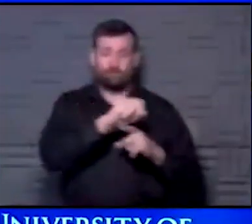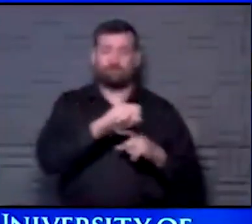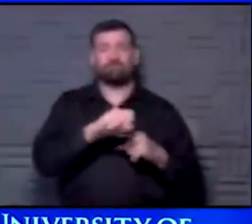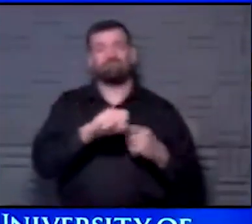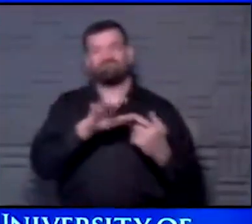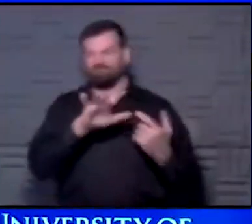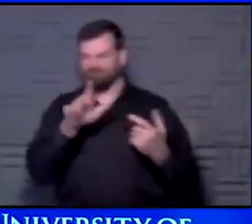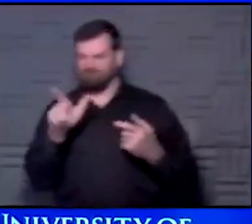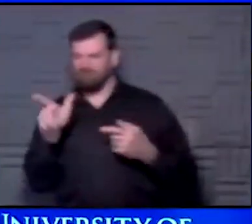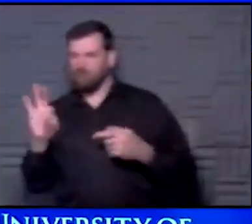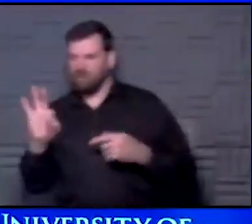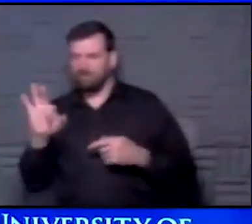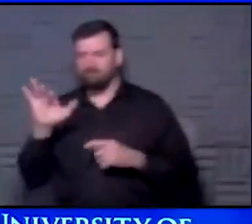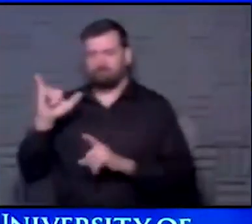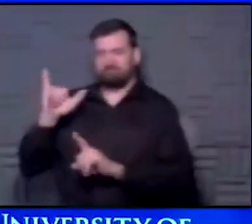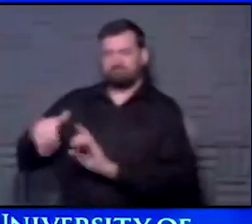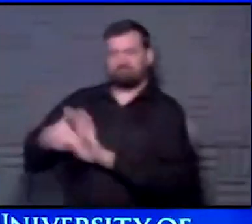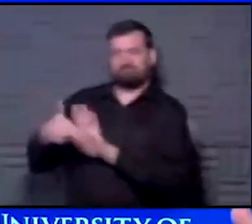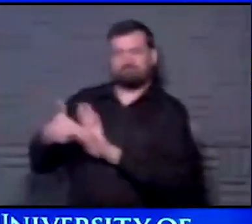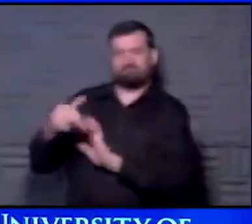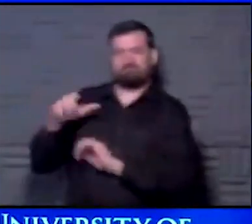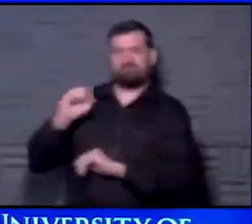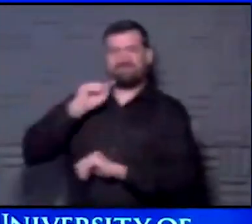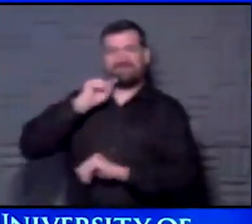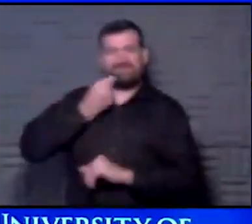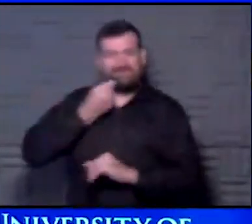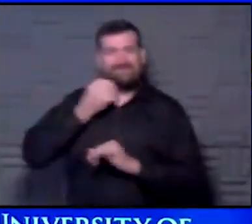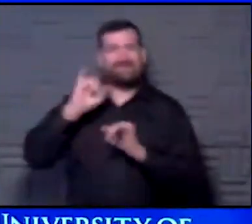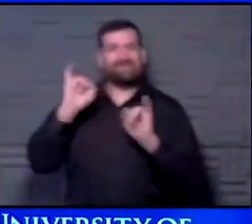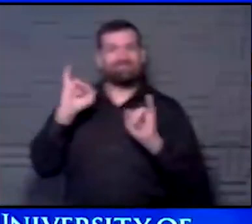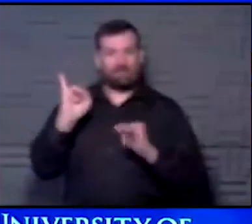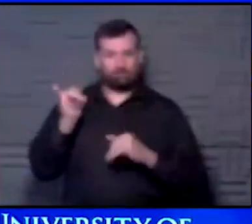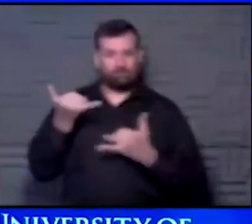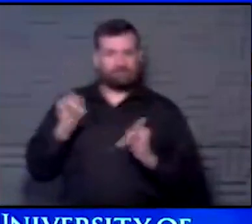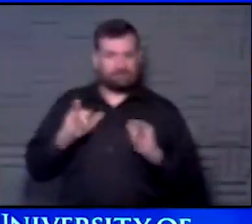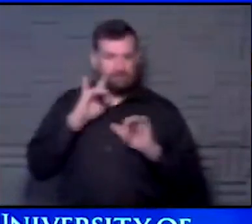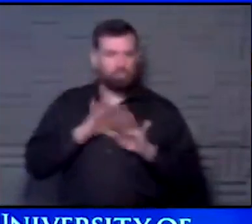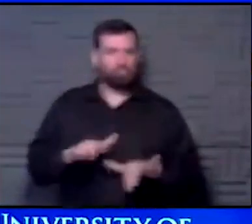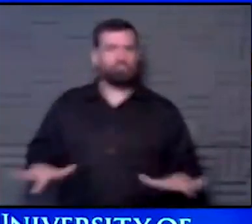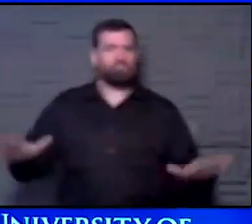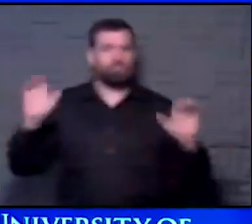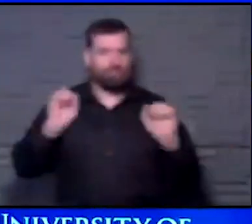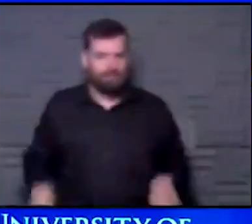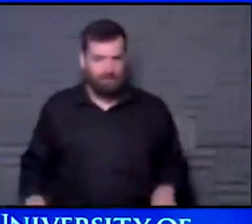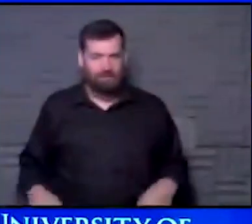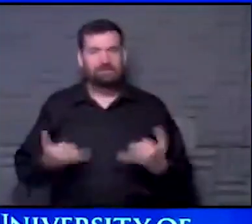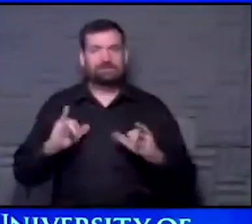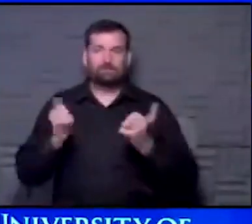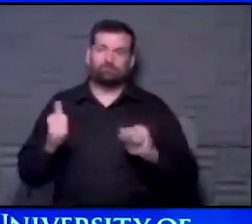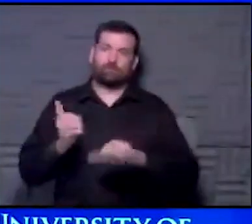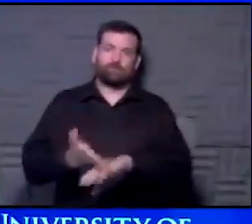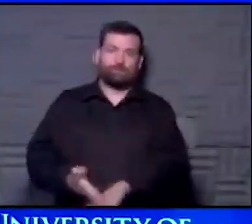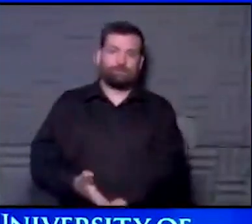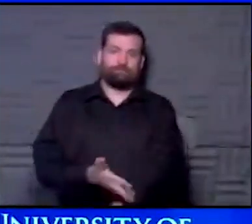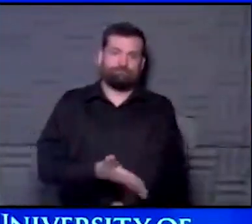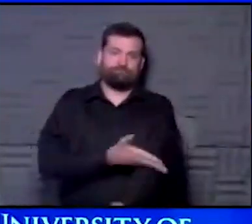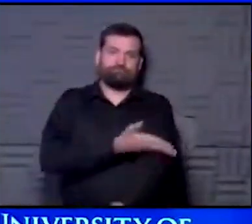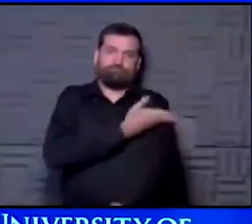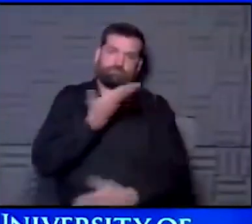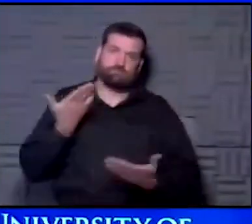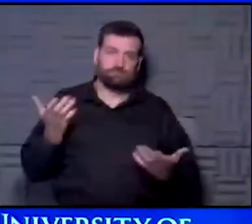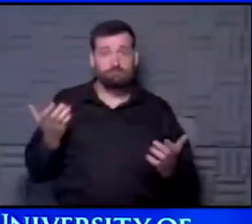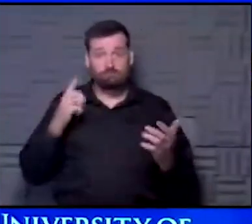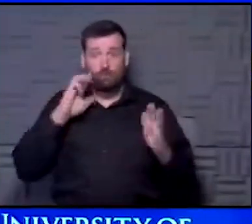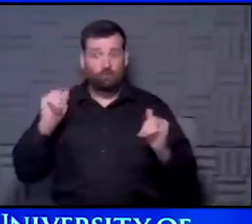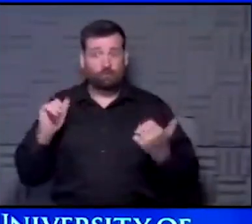those, would be in that acute phase when there still could be infectious to others, and the others are not. They're still in recovery or convalescent phase, and we hope they continue to recover